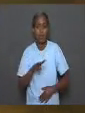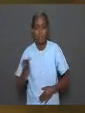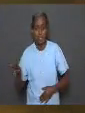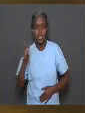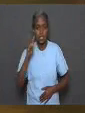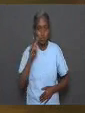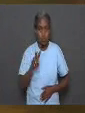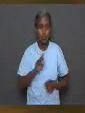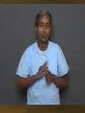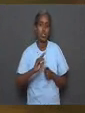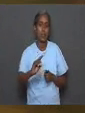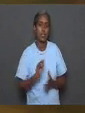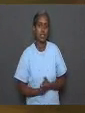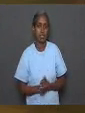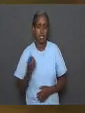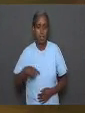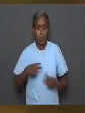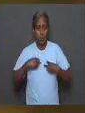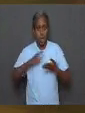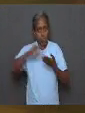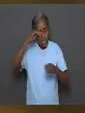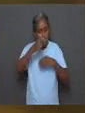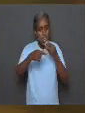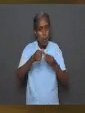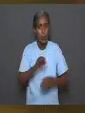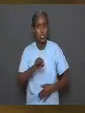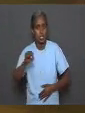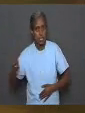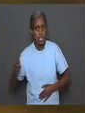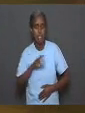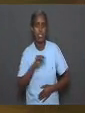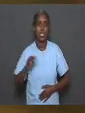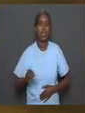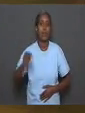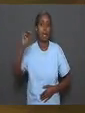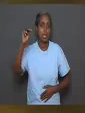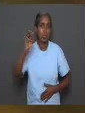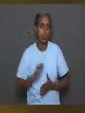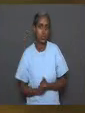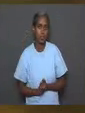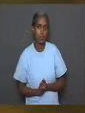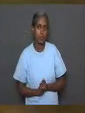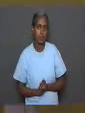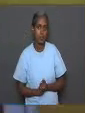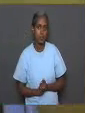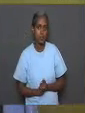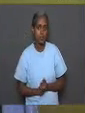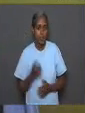vectors in 2 dimensions. We have learned about scalars and